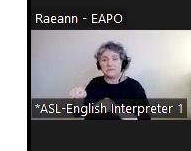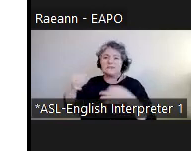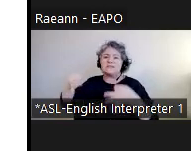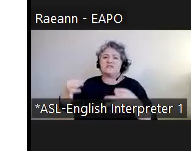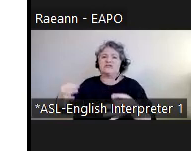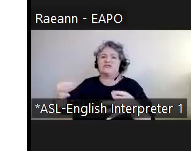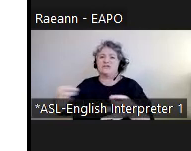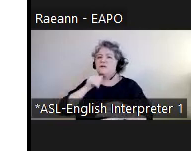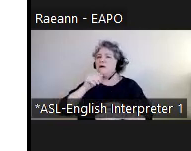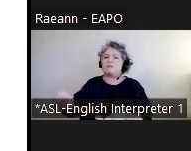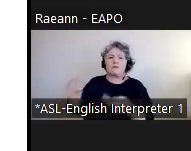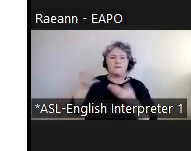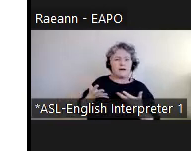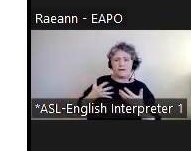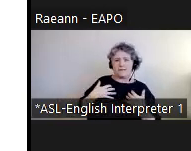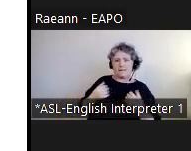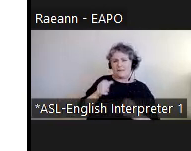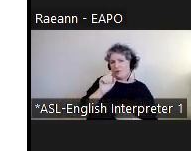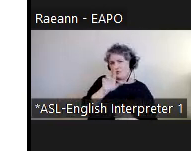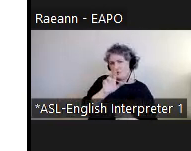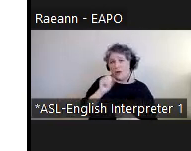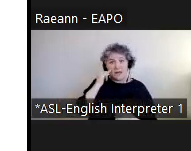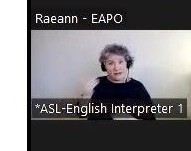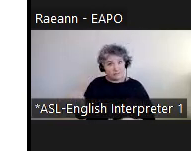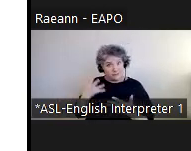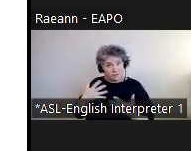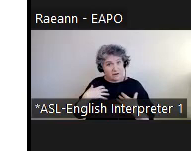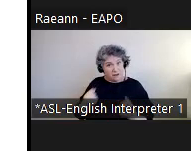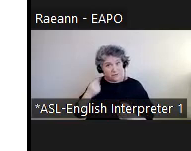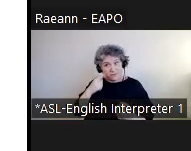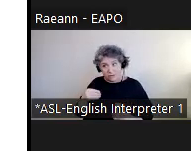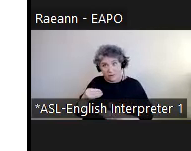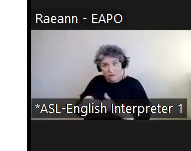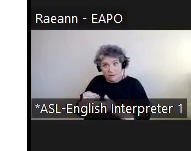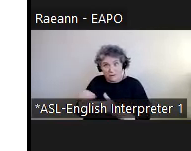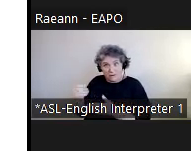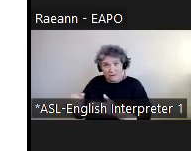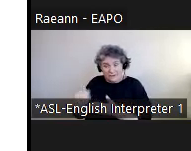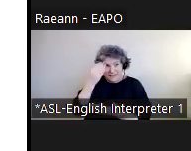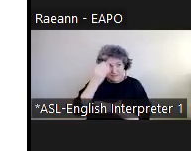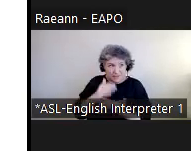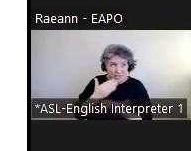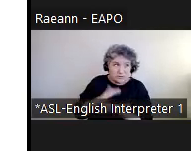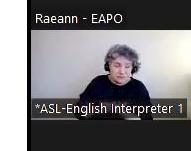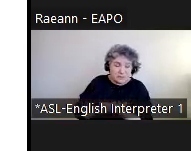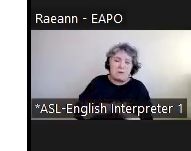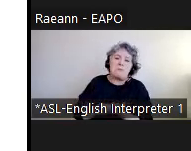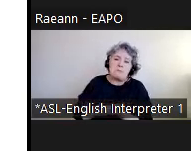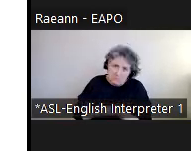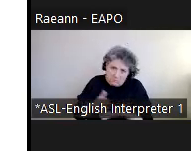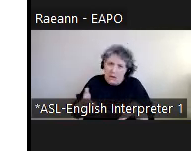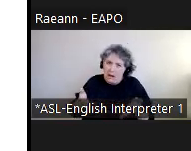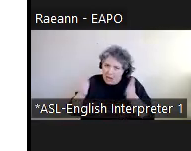Because if they are providing you healthcare for compensation, and they're your spouse, okay, then they can be in that role, but